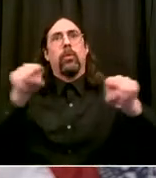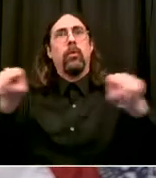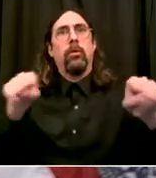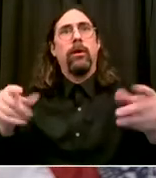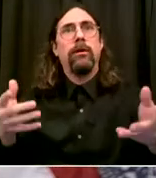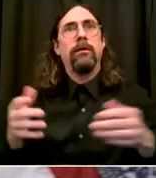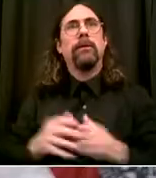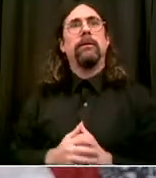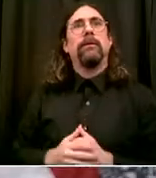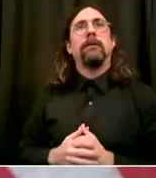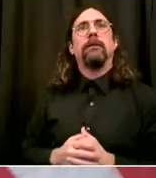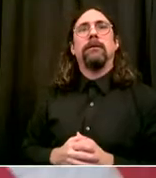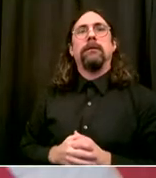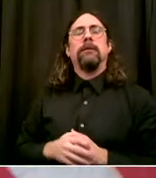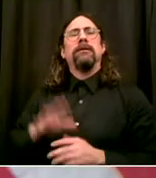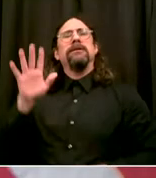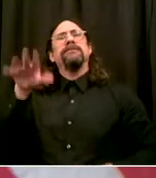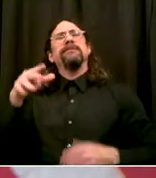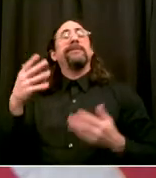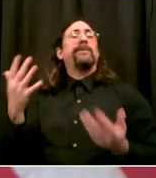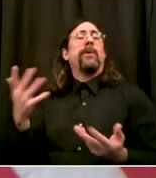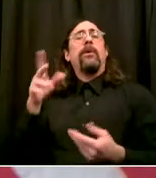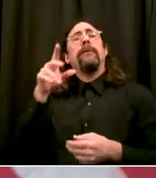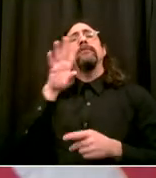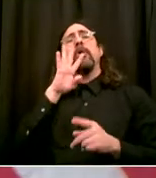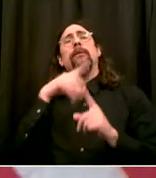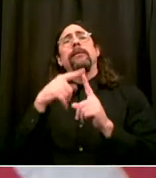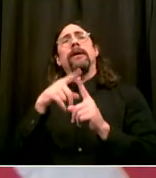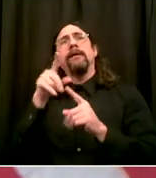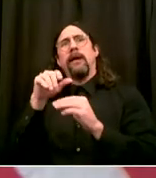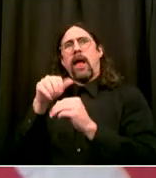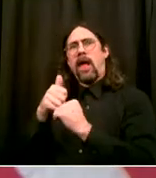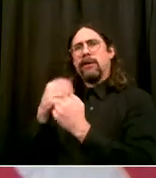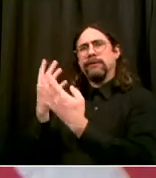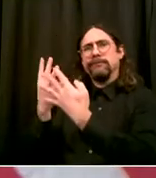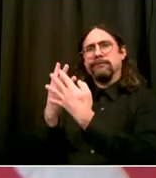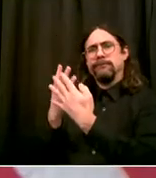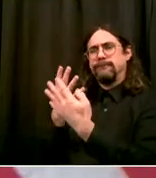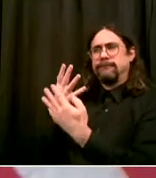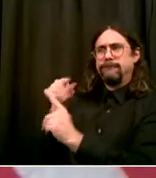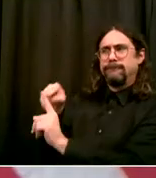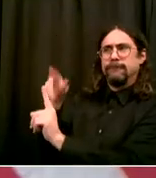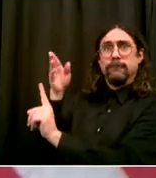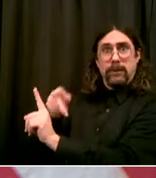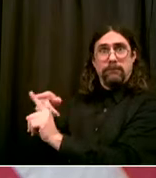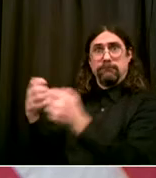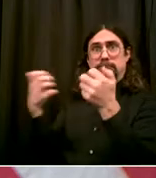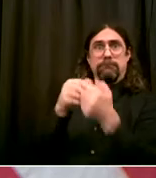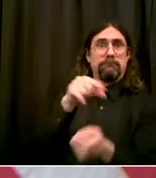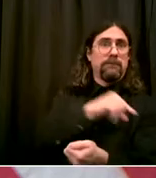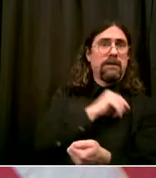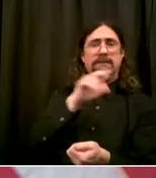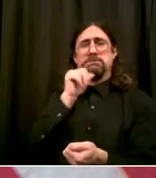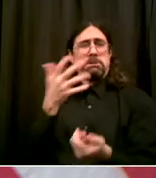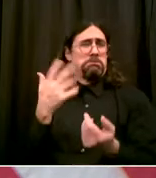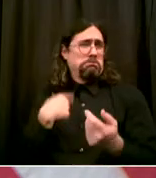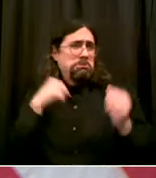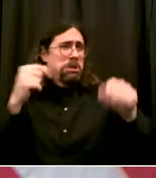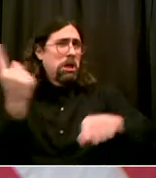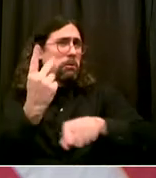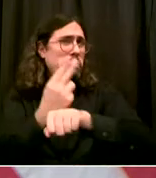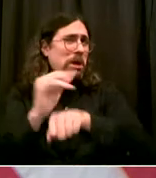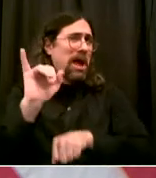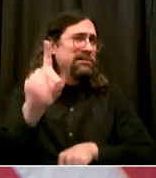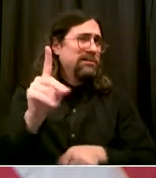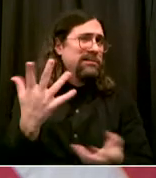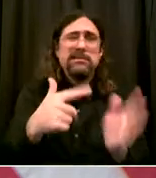flavor of how you're going to do that? Yes, sir. Thank you. And I'll just add a couple of points as well. The first is to build on what the mayor said. You know,